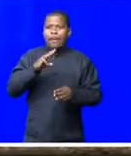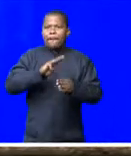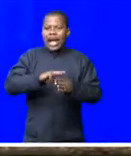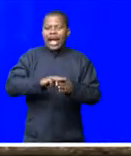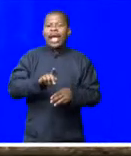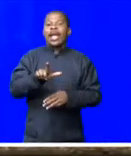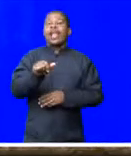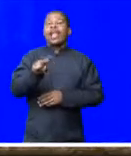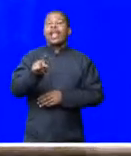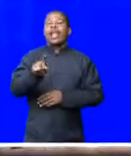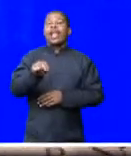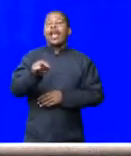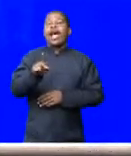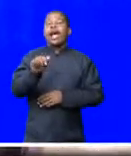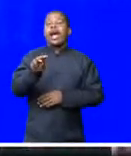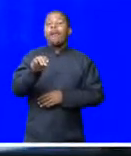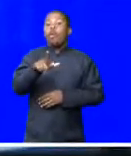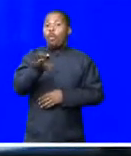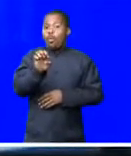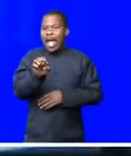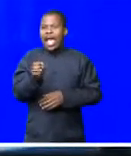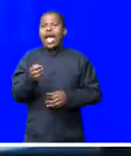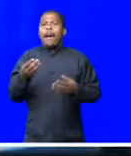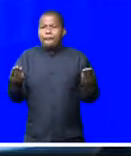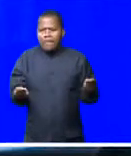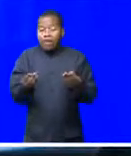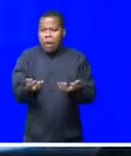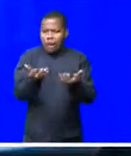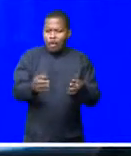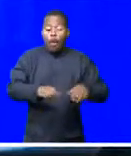even tingubode kulala.